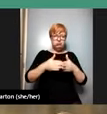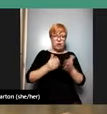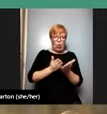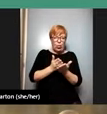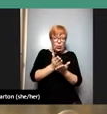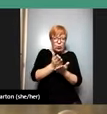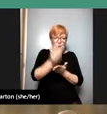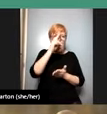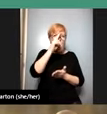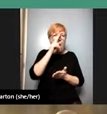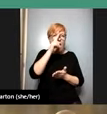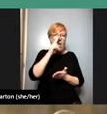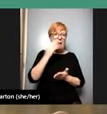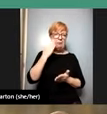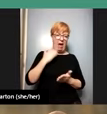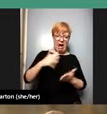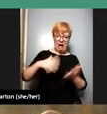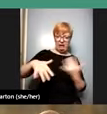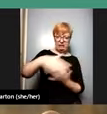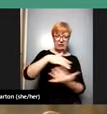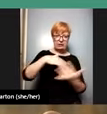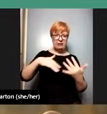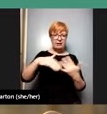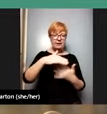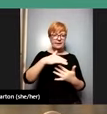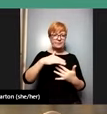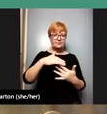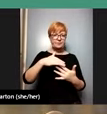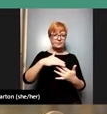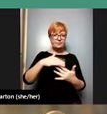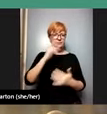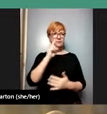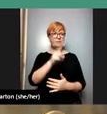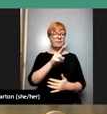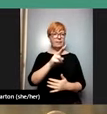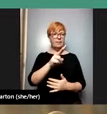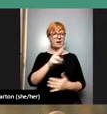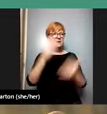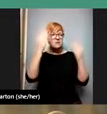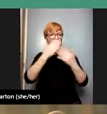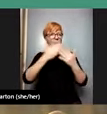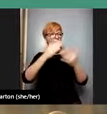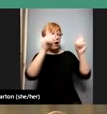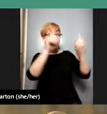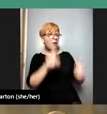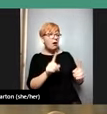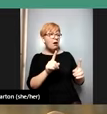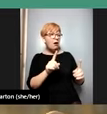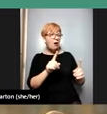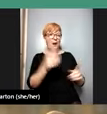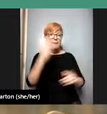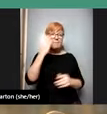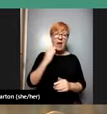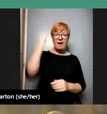blackness. Dark figures, the crowd, the prow of the ship. Black faces peering from the top